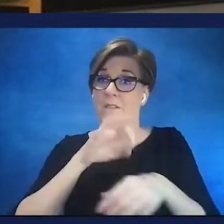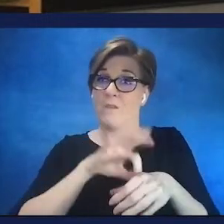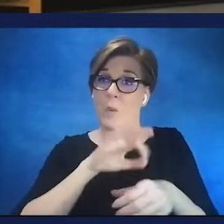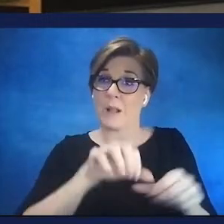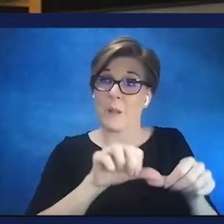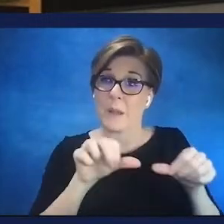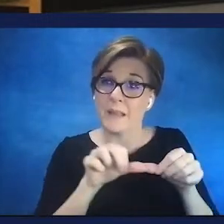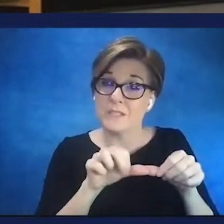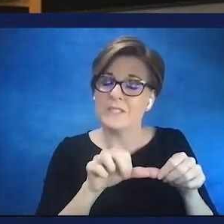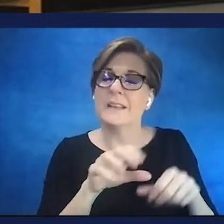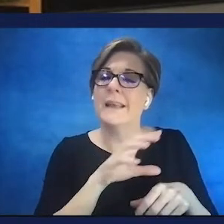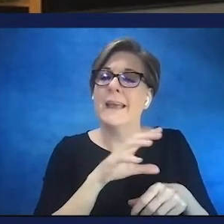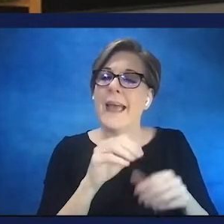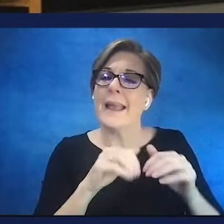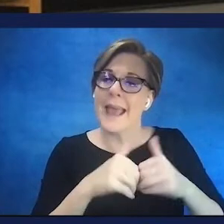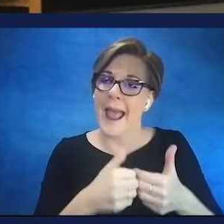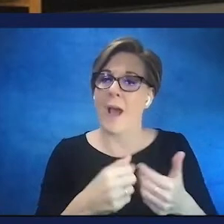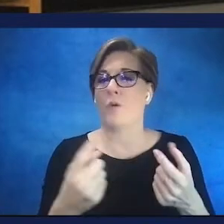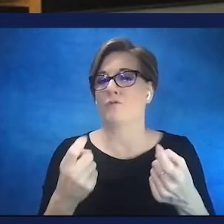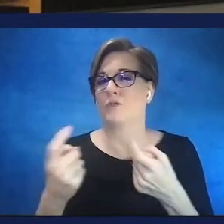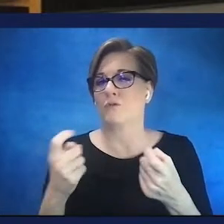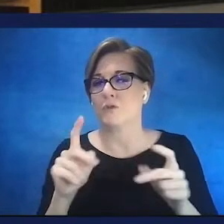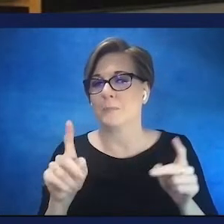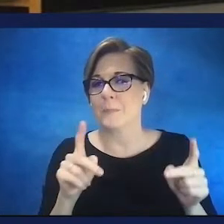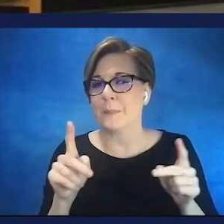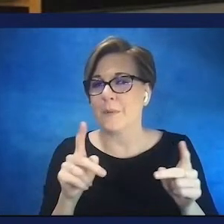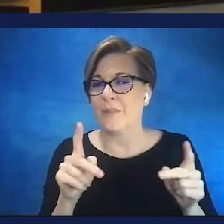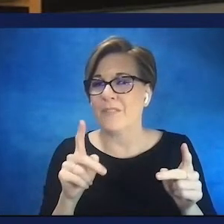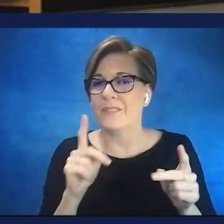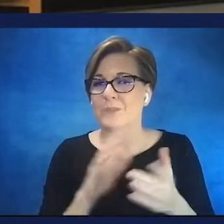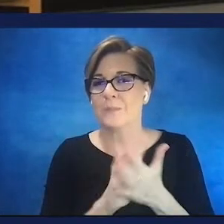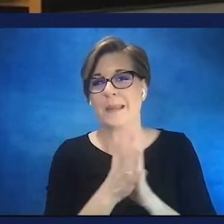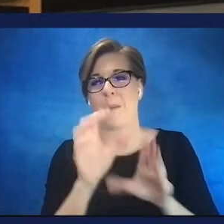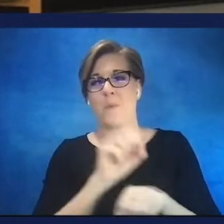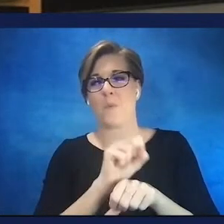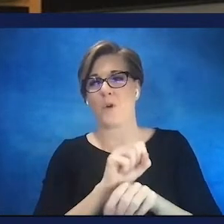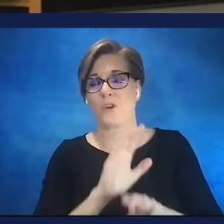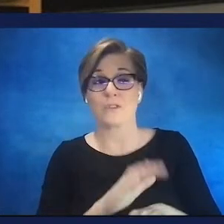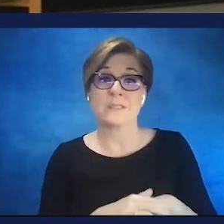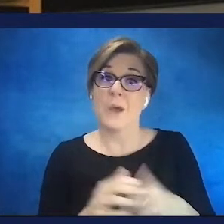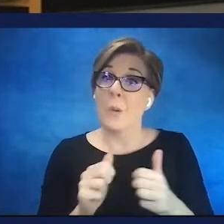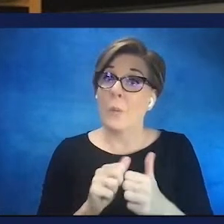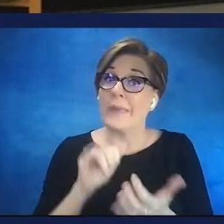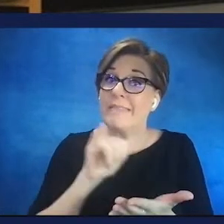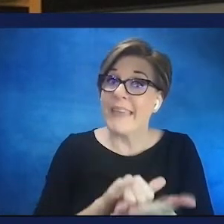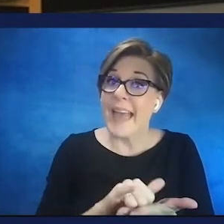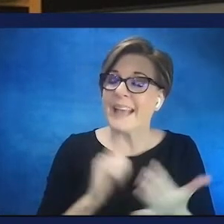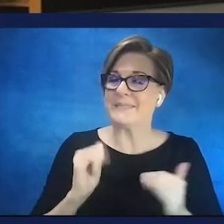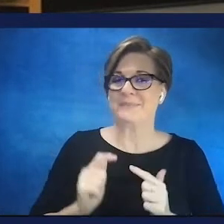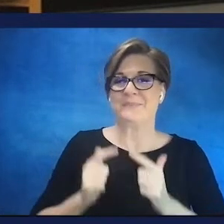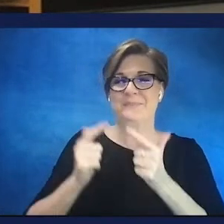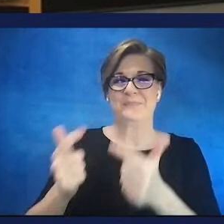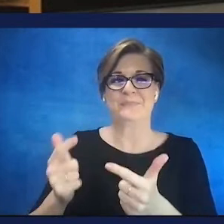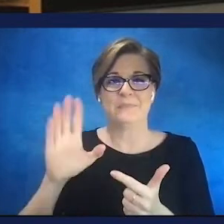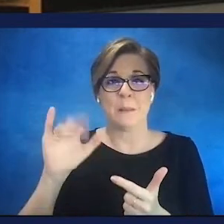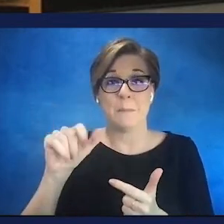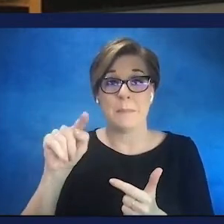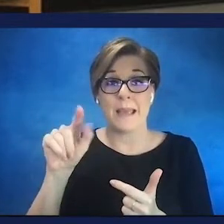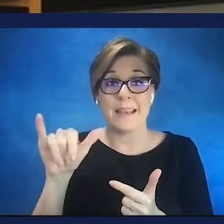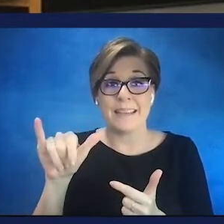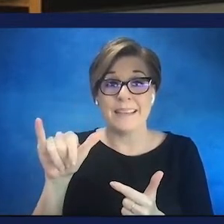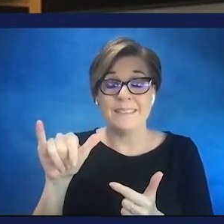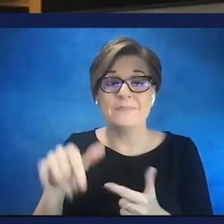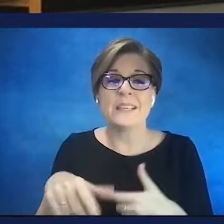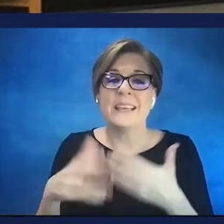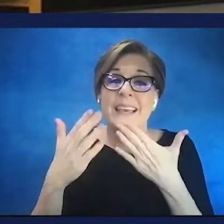voting locations, as well as how we recruit people to participate. And so with that, I'm going to toss it back to